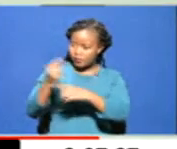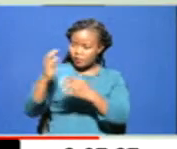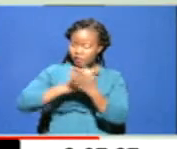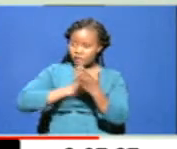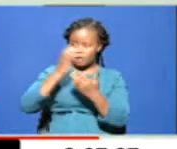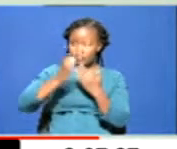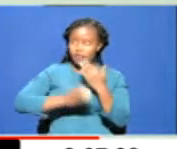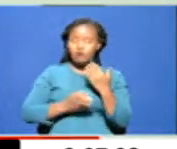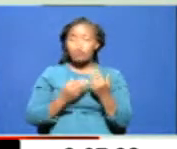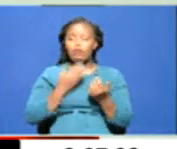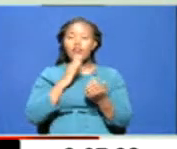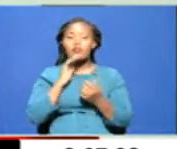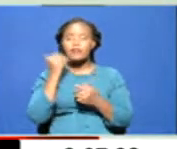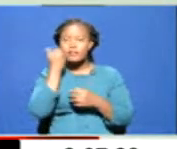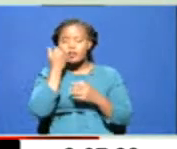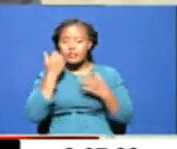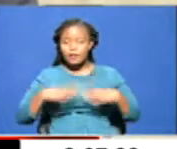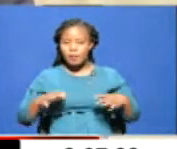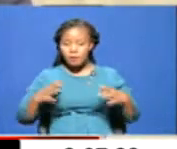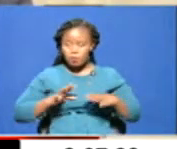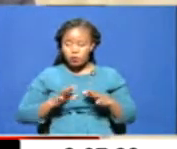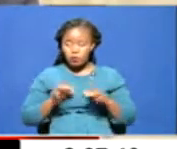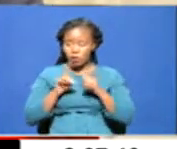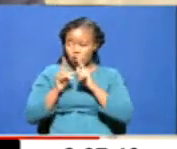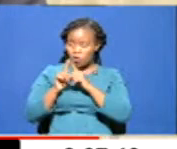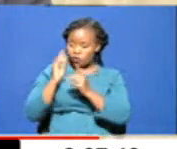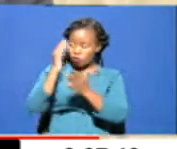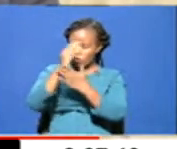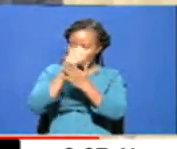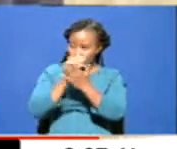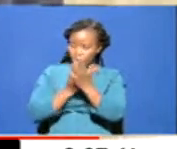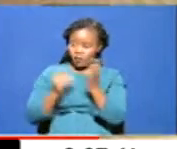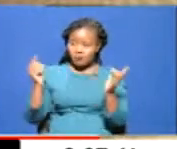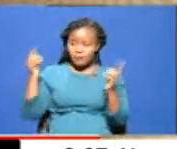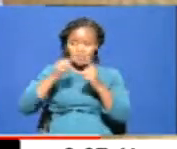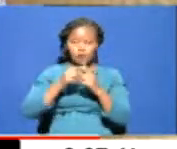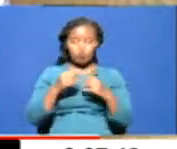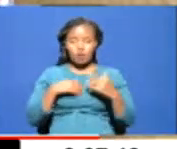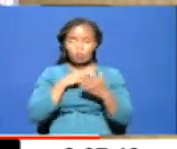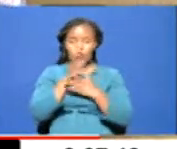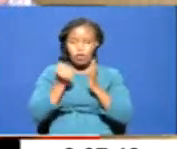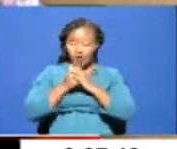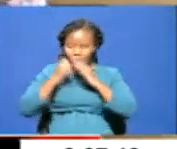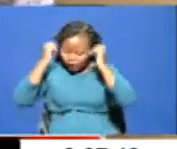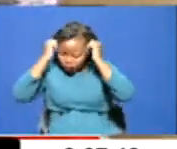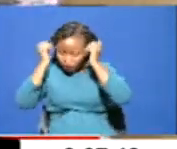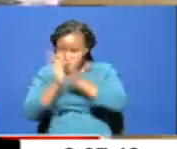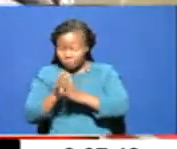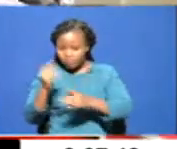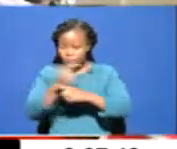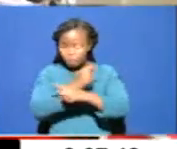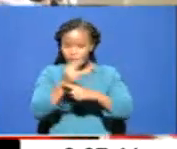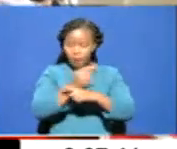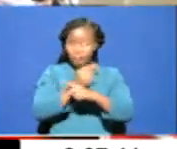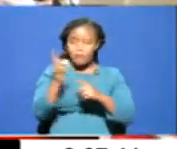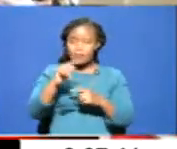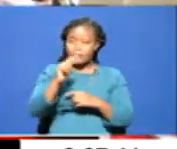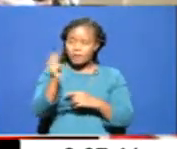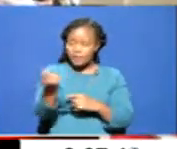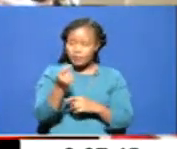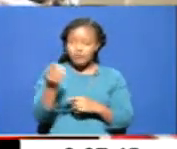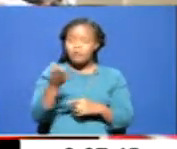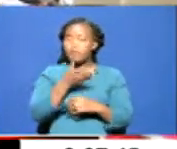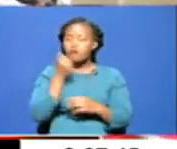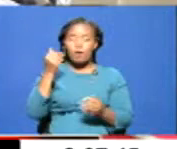diabetes. The curriculum is said to harmonize the provision of diabetes education and training in Kenya for better care and treatment of the